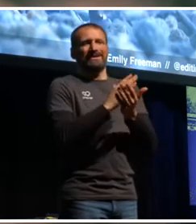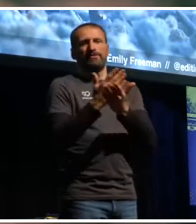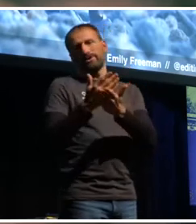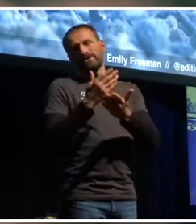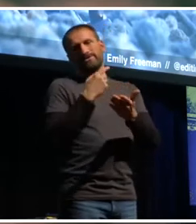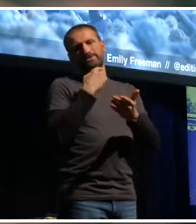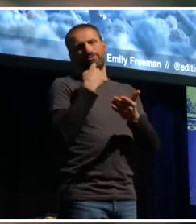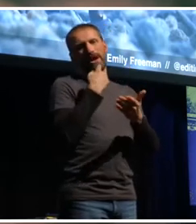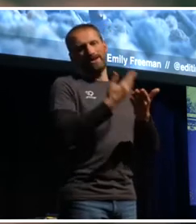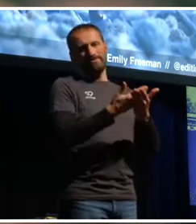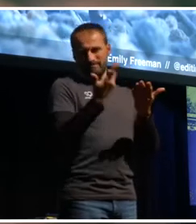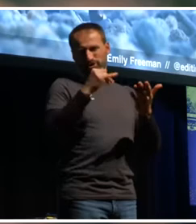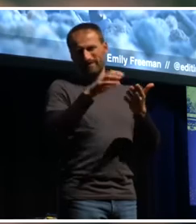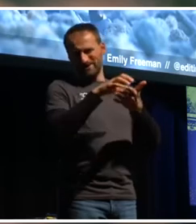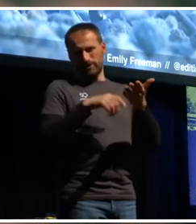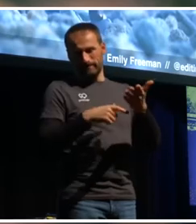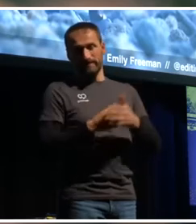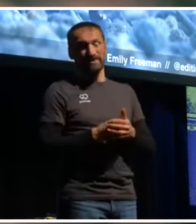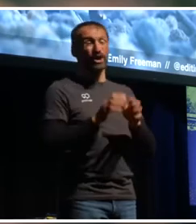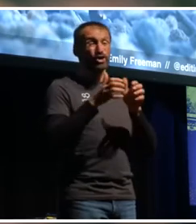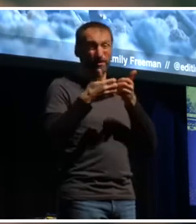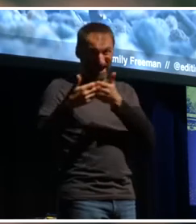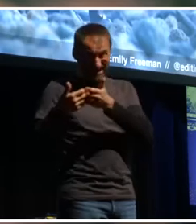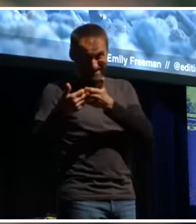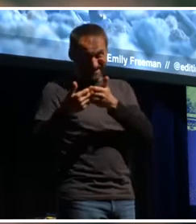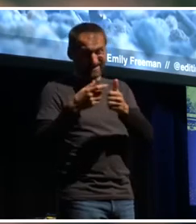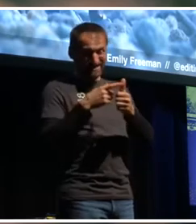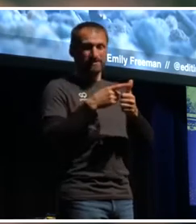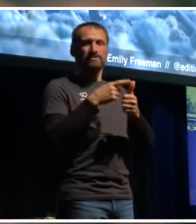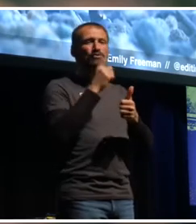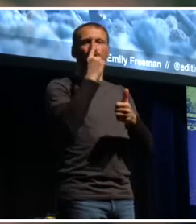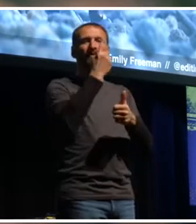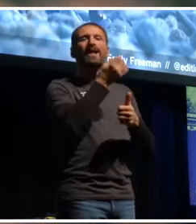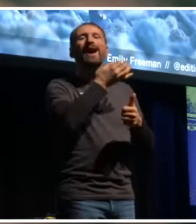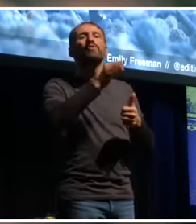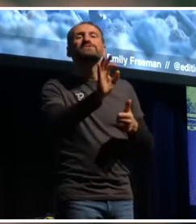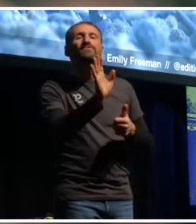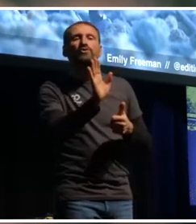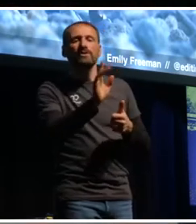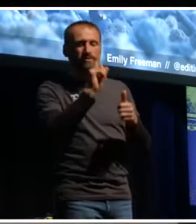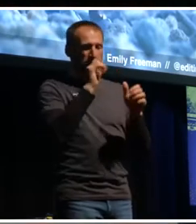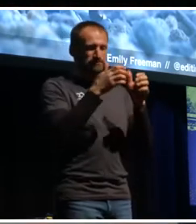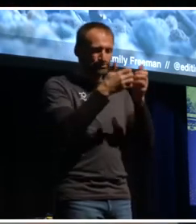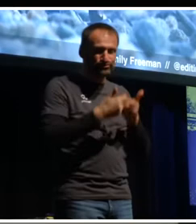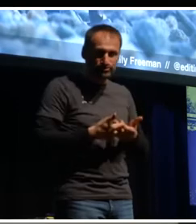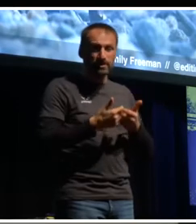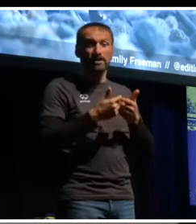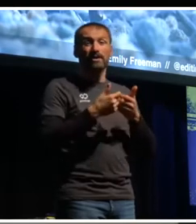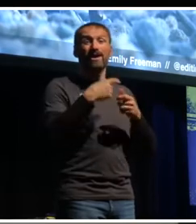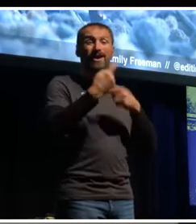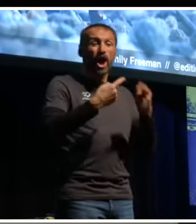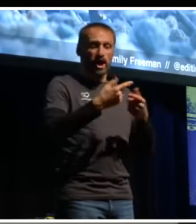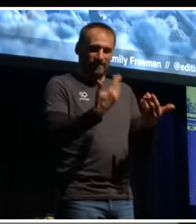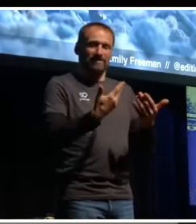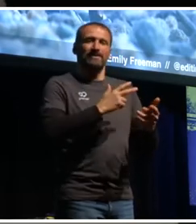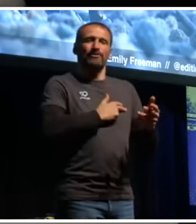is compiled at runtime rather than prior to execution. So your source code is converted to a machine code as it runs in